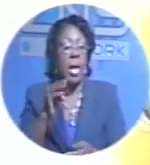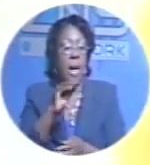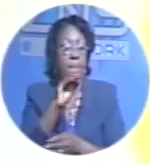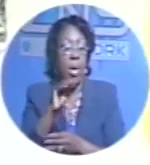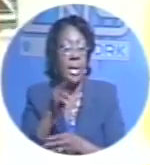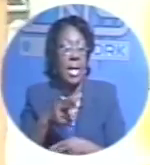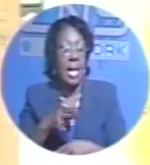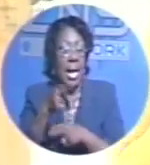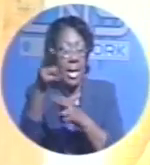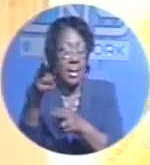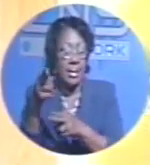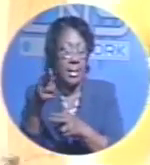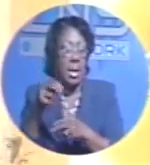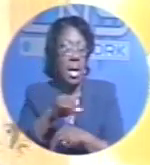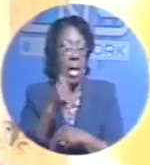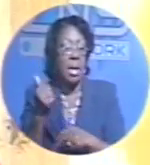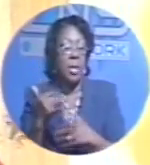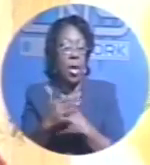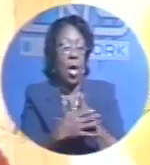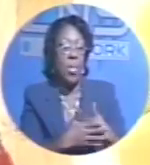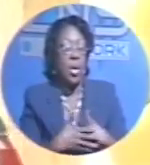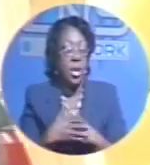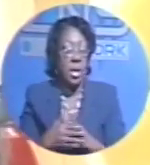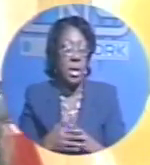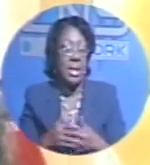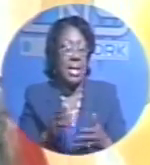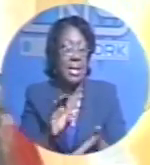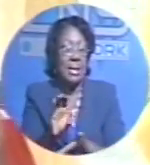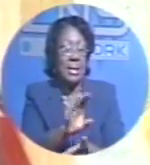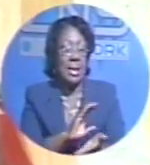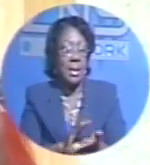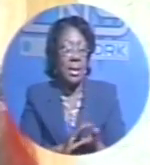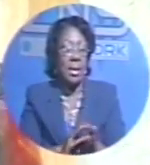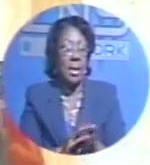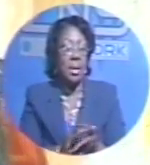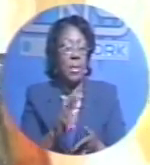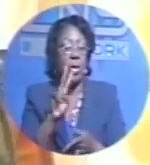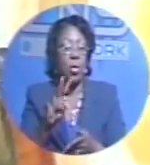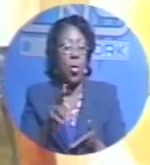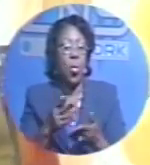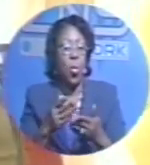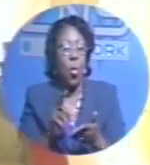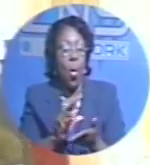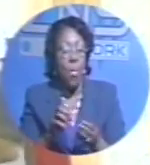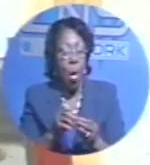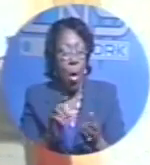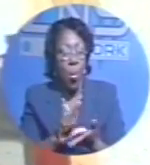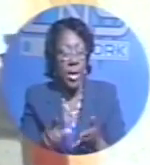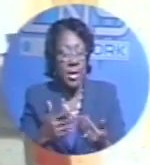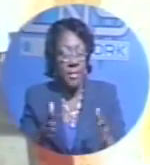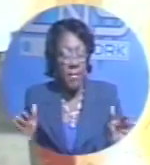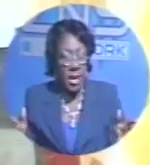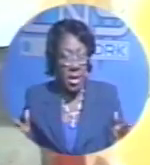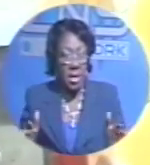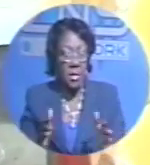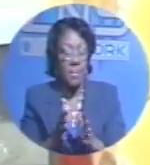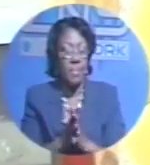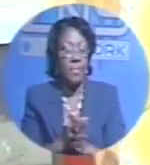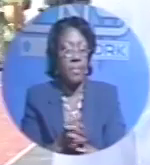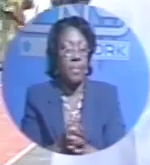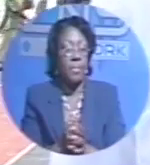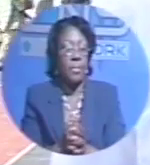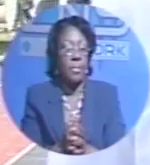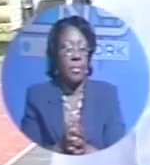community initiative underway. This community center is about 2 weeks away from completion, but even before the doors open, the impact is already being